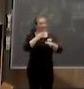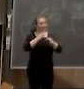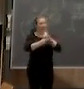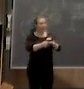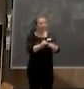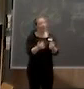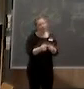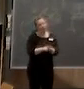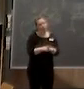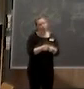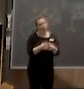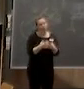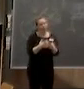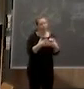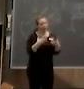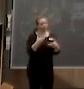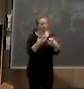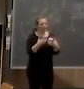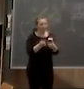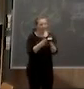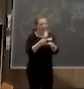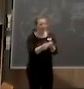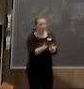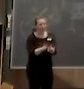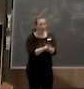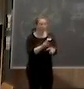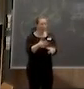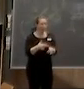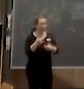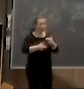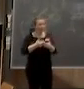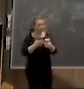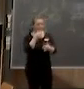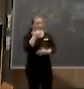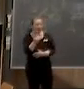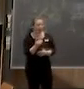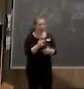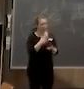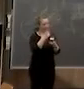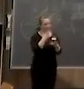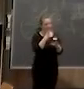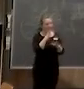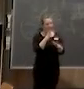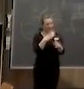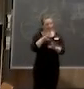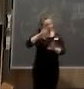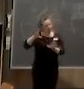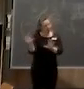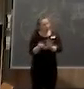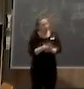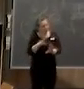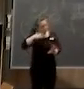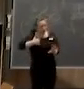also engagement strategies. Mm-hmm. And that's the thing which is fun about process improvements, particularly when you do it with Lean and Six Sigma. You involve people because you